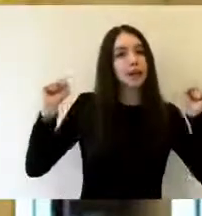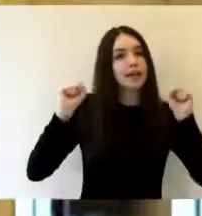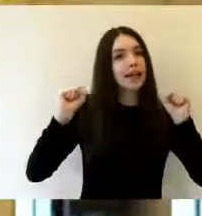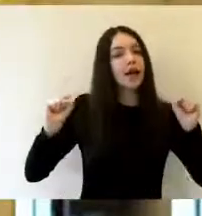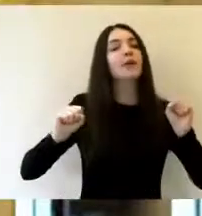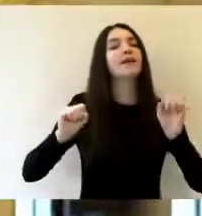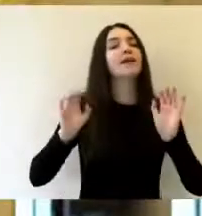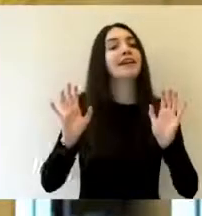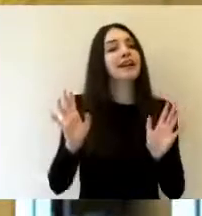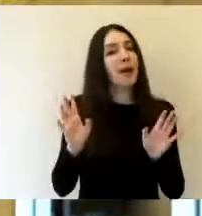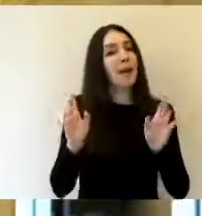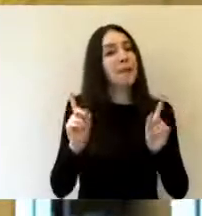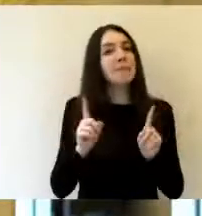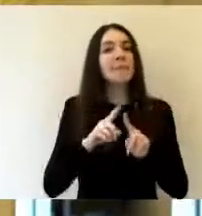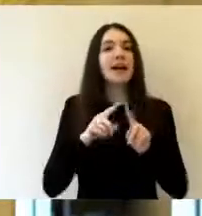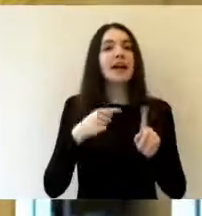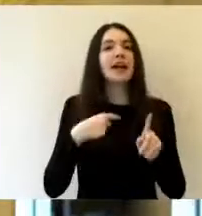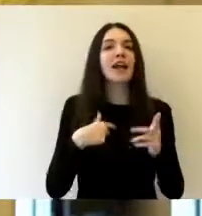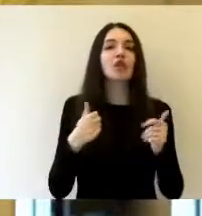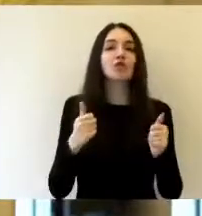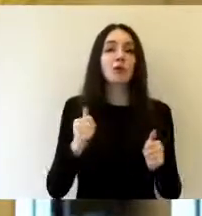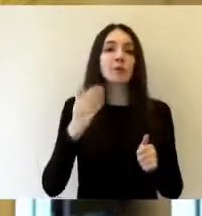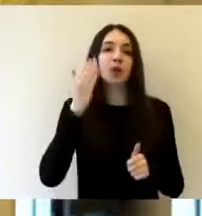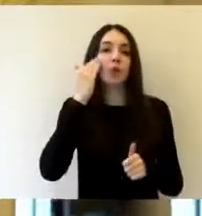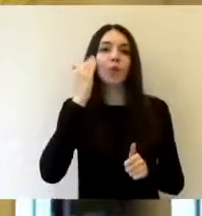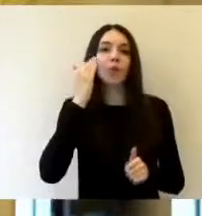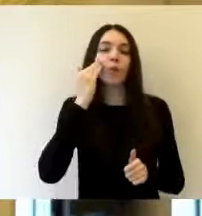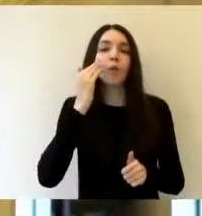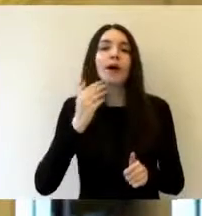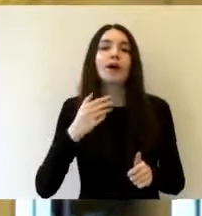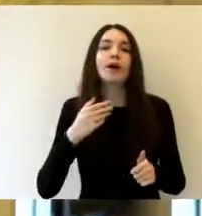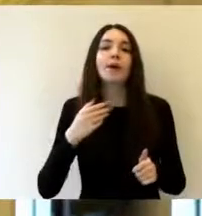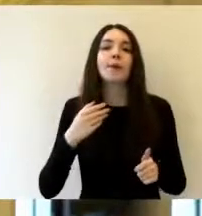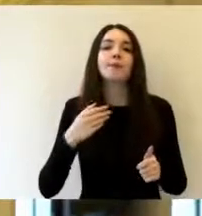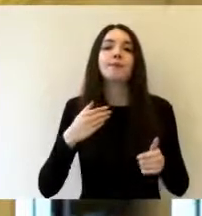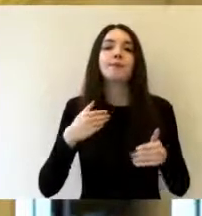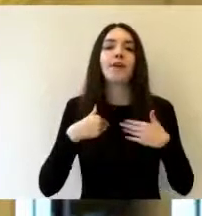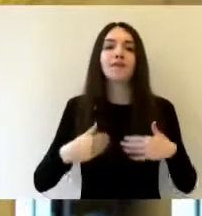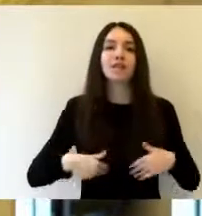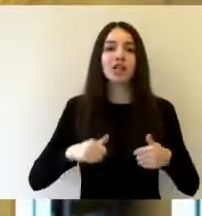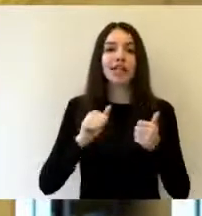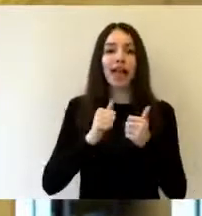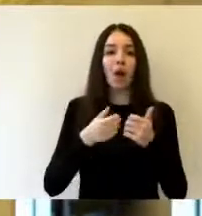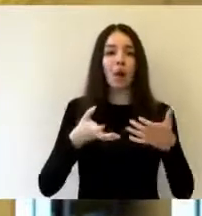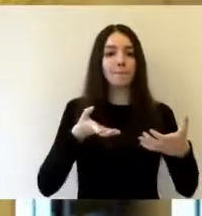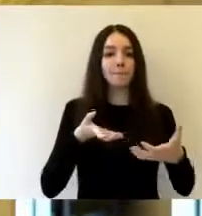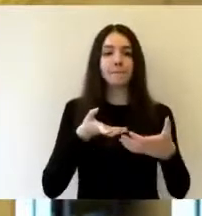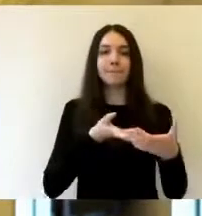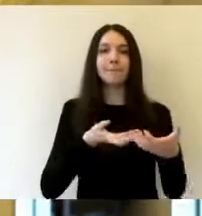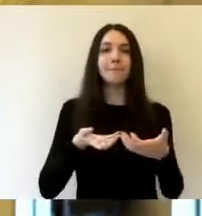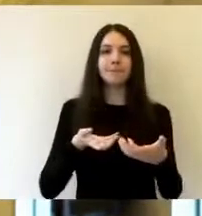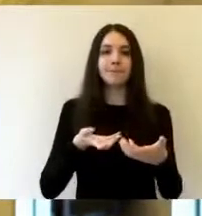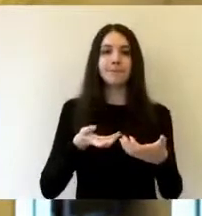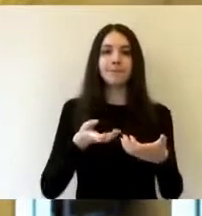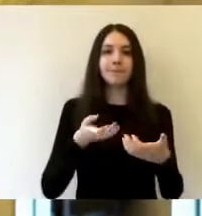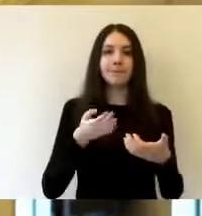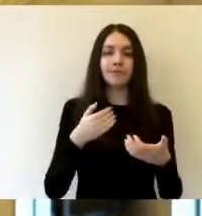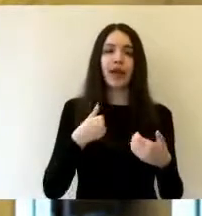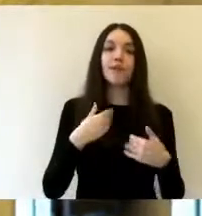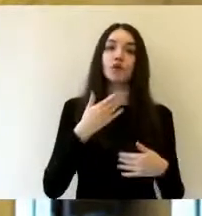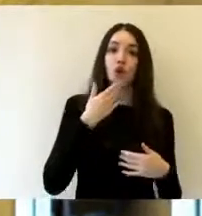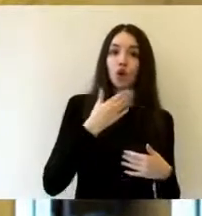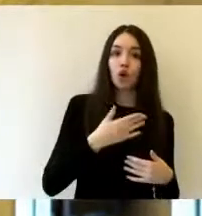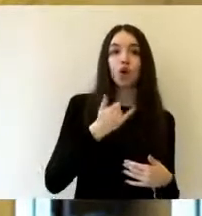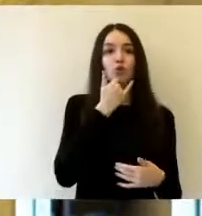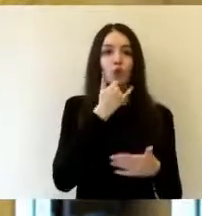But I try to be more conscious about what I'm doing and how physically, literally, how I'm holding things. There are better and worse ways to hold things,